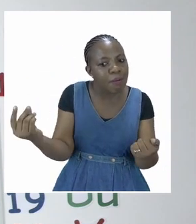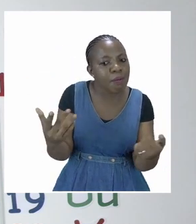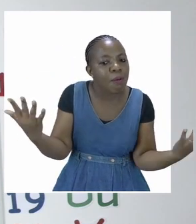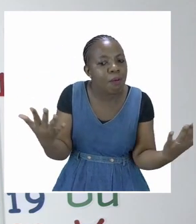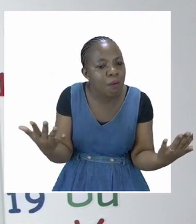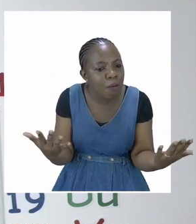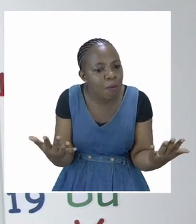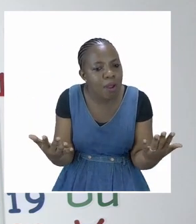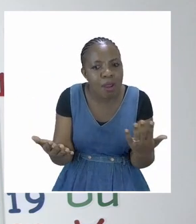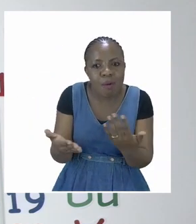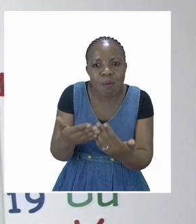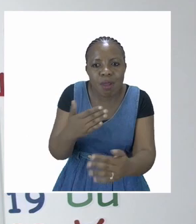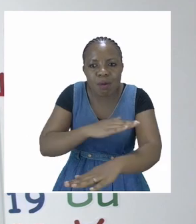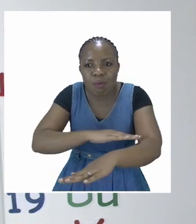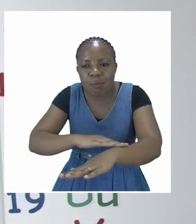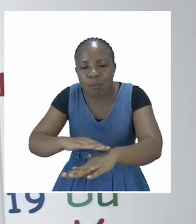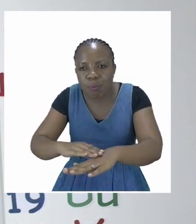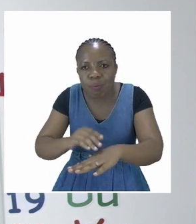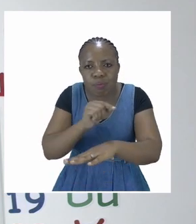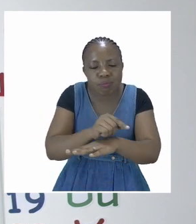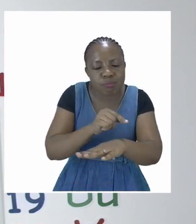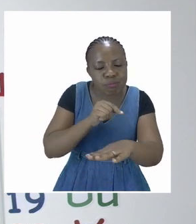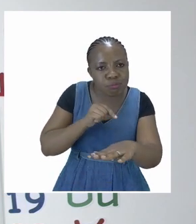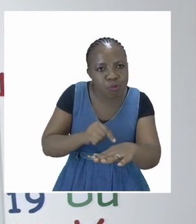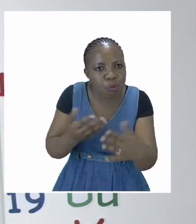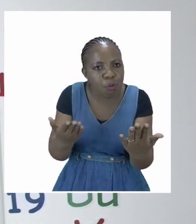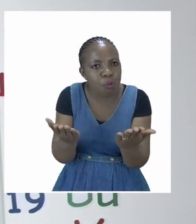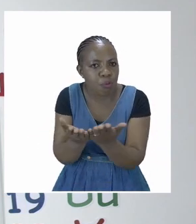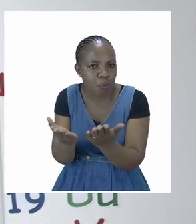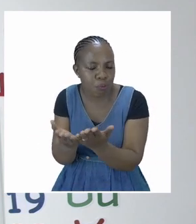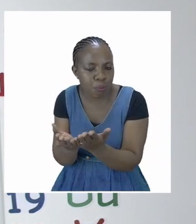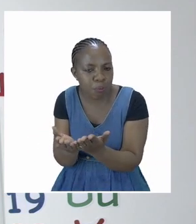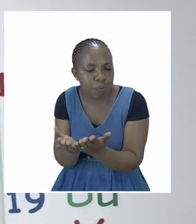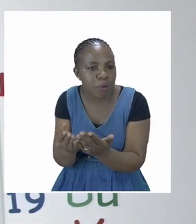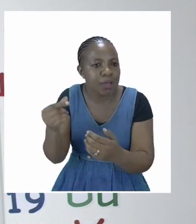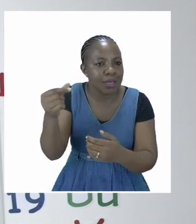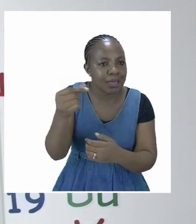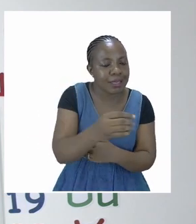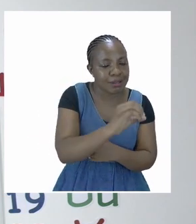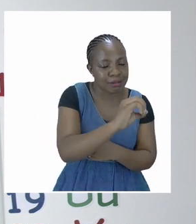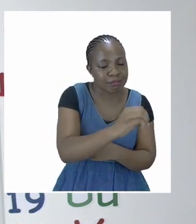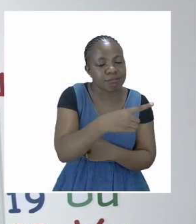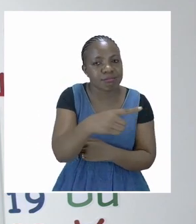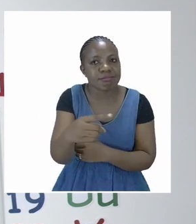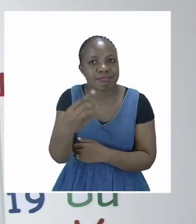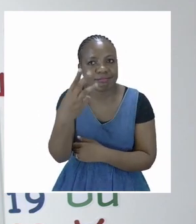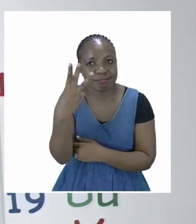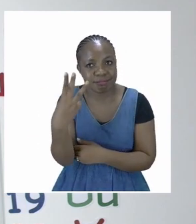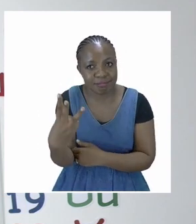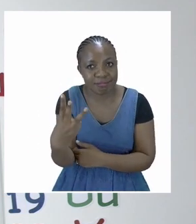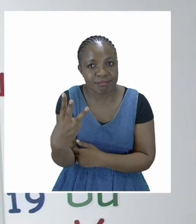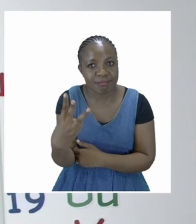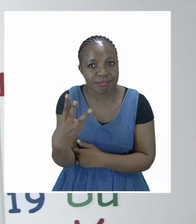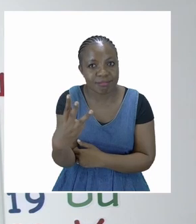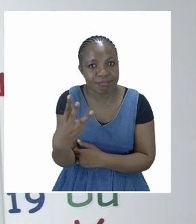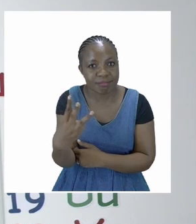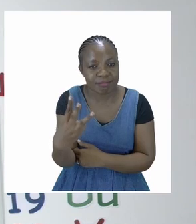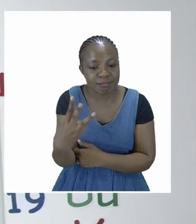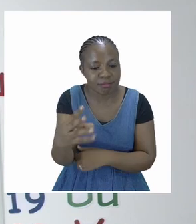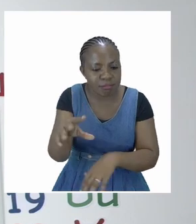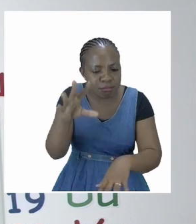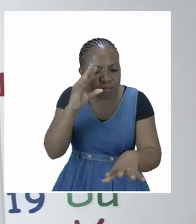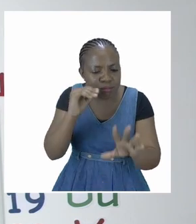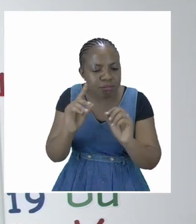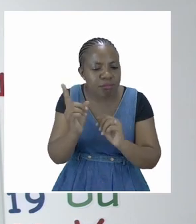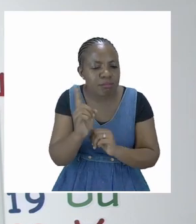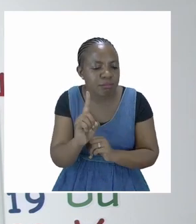to Thursday for pre-primary up until grade 3. The lessons are for listening